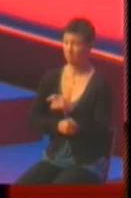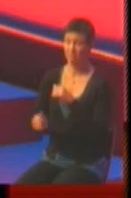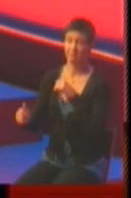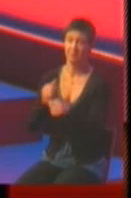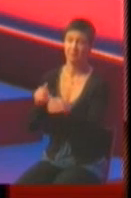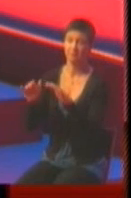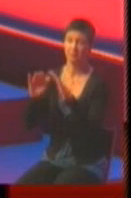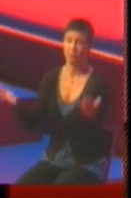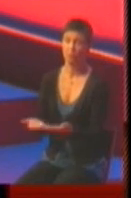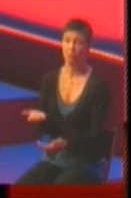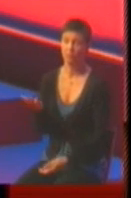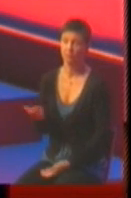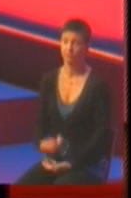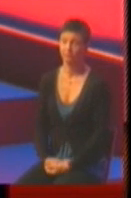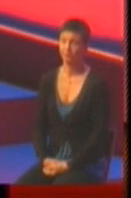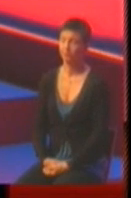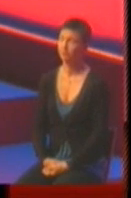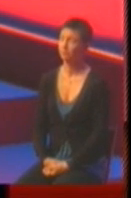in the world.